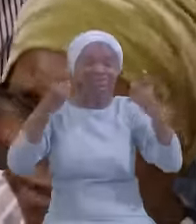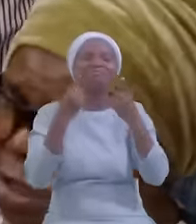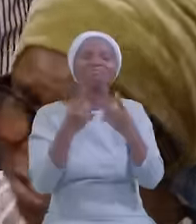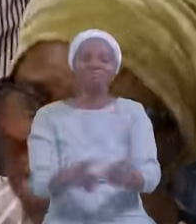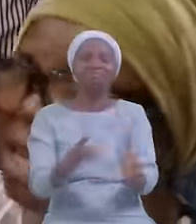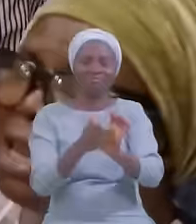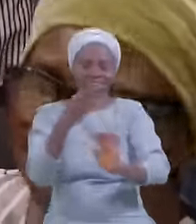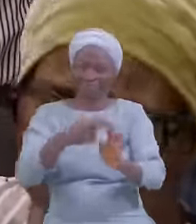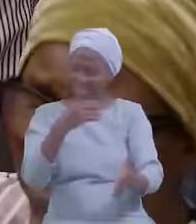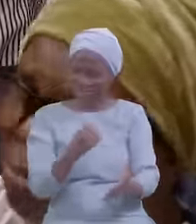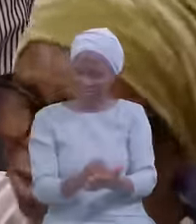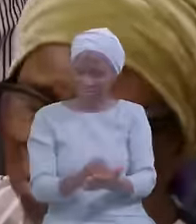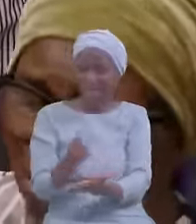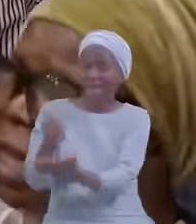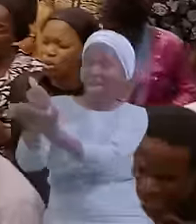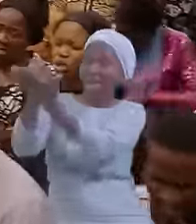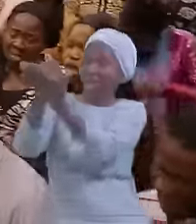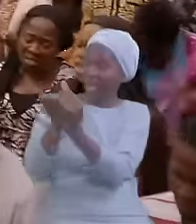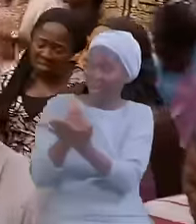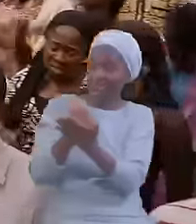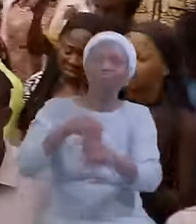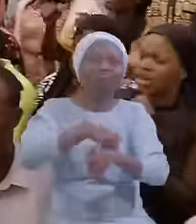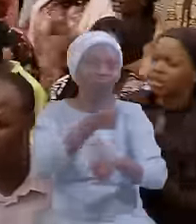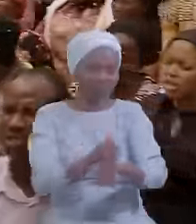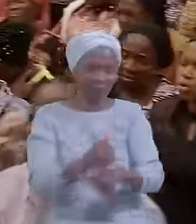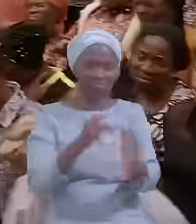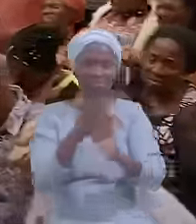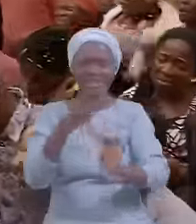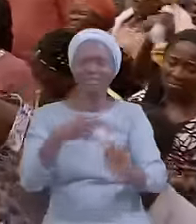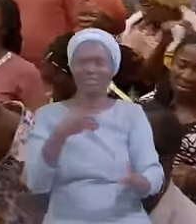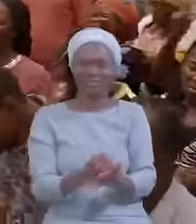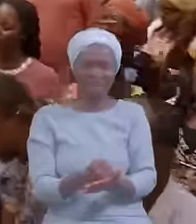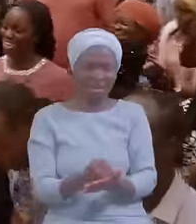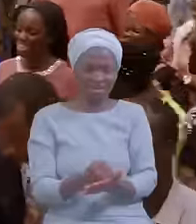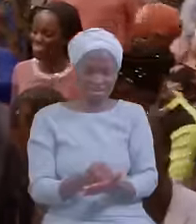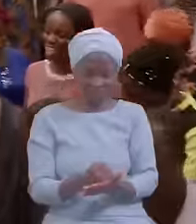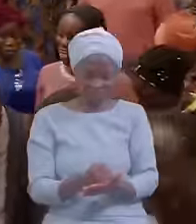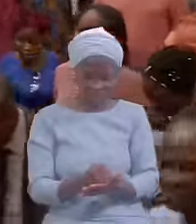done. Health, confirmed.